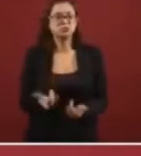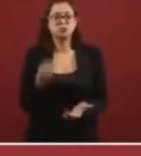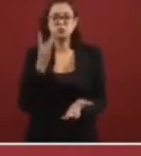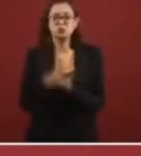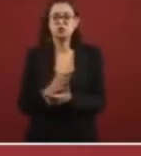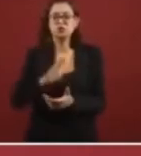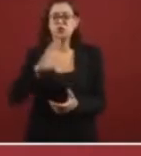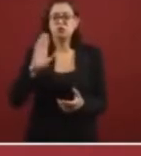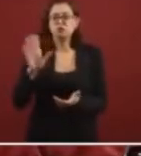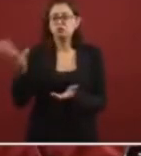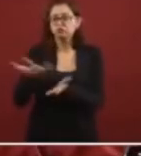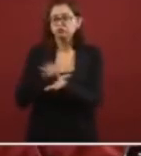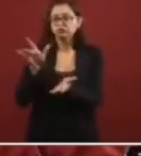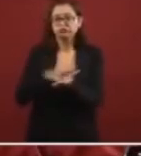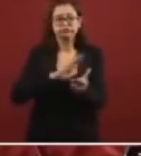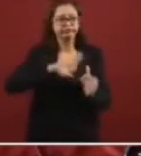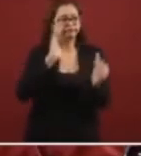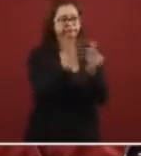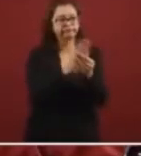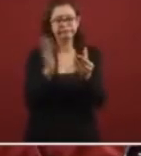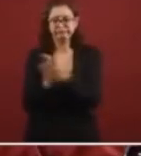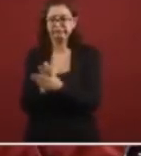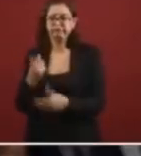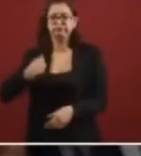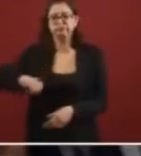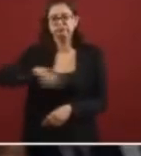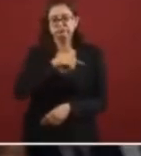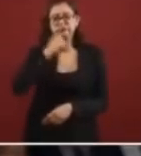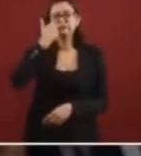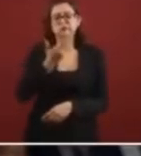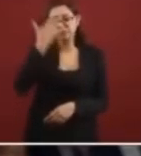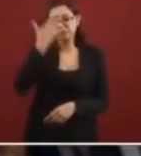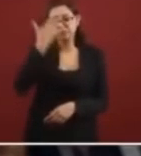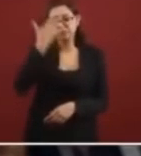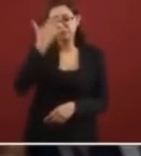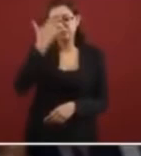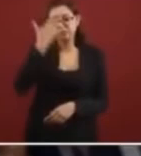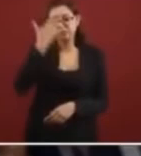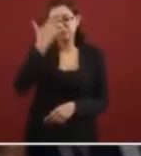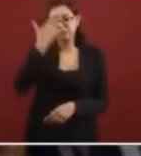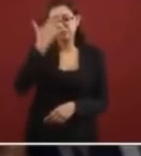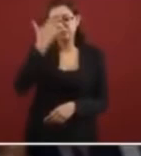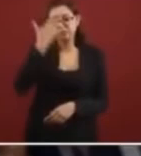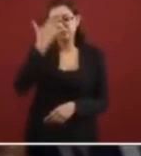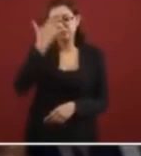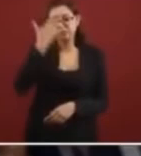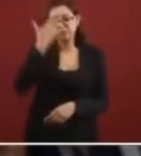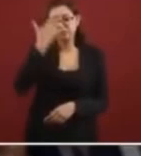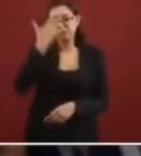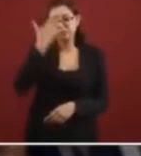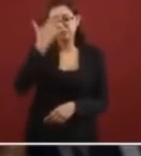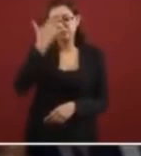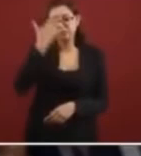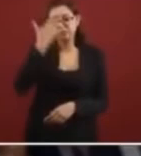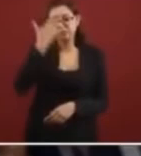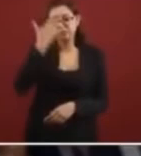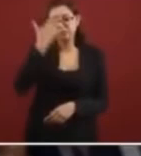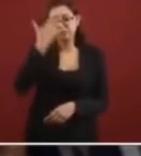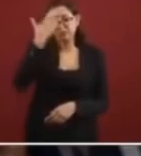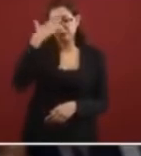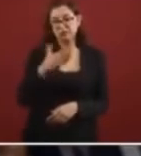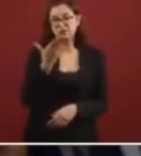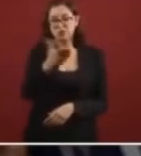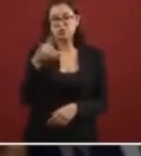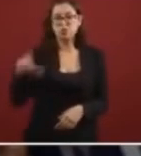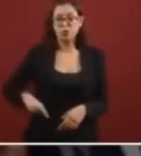not advanced. Y nos interesa mucho saber and si we're, su gobierno está. We're interested very much in knowing if your government